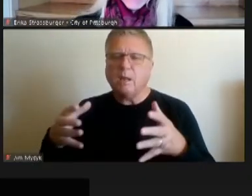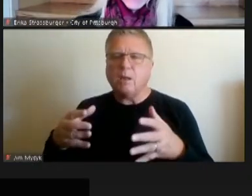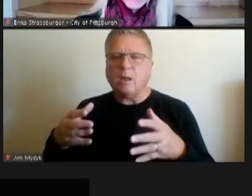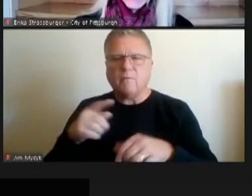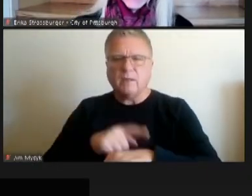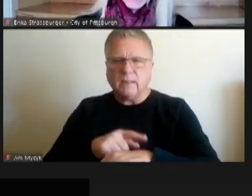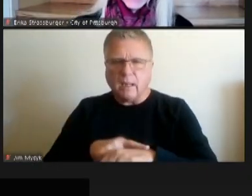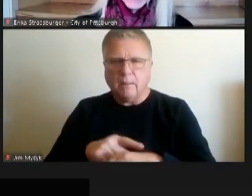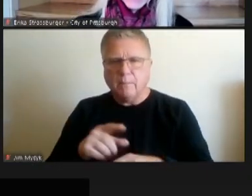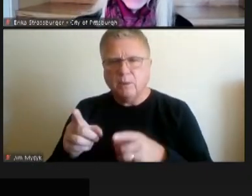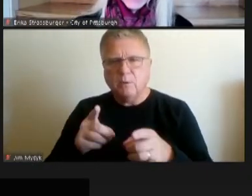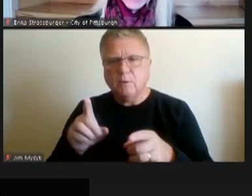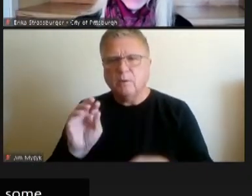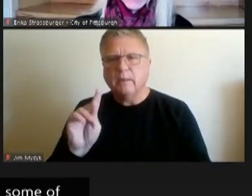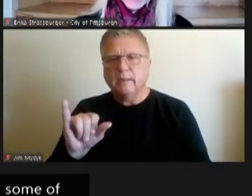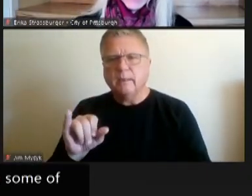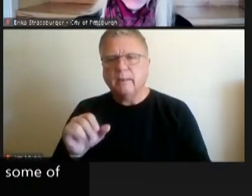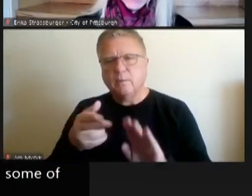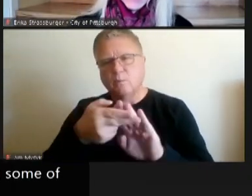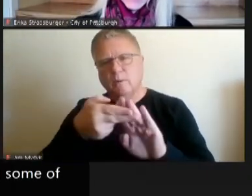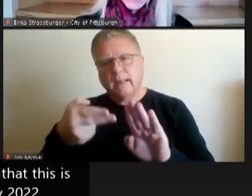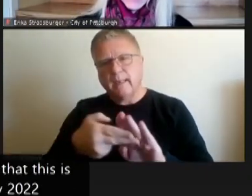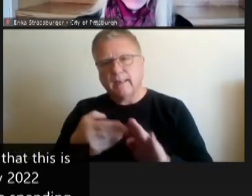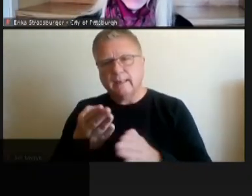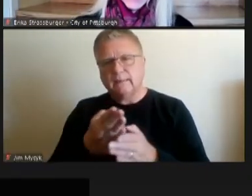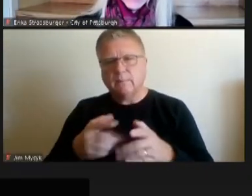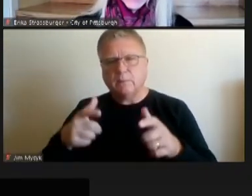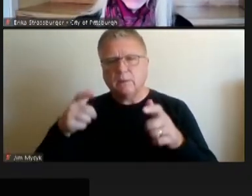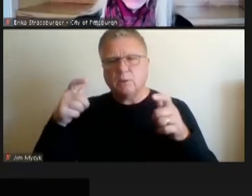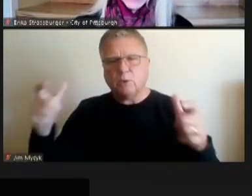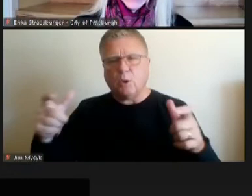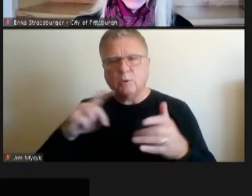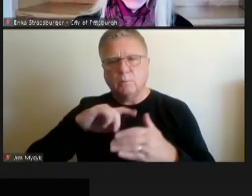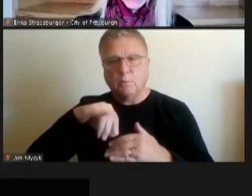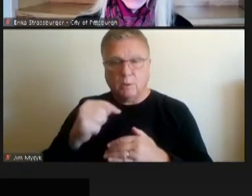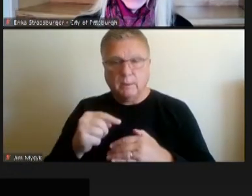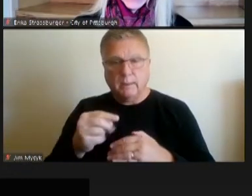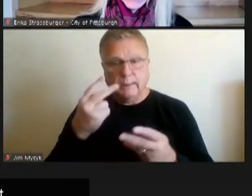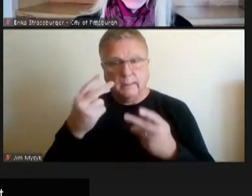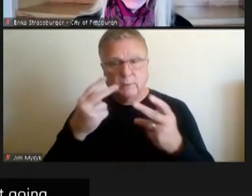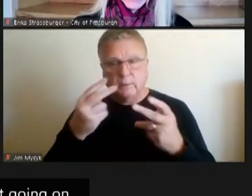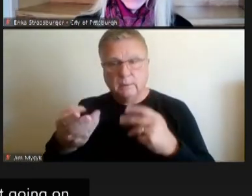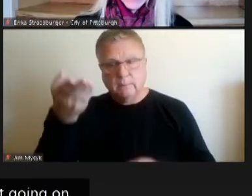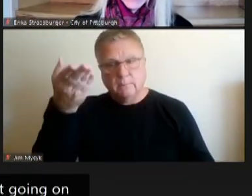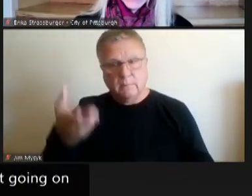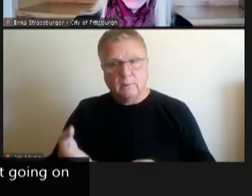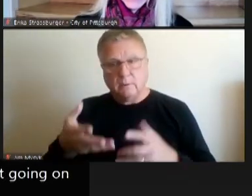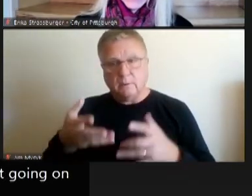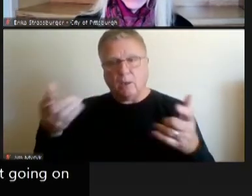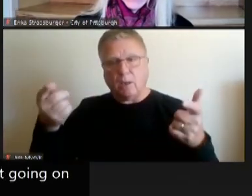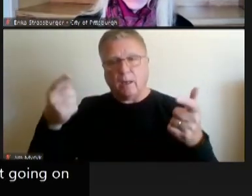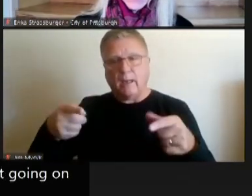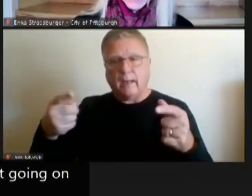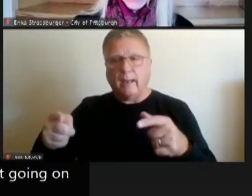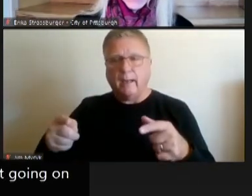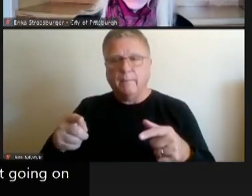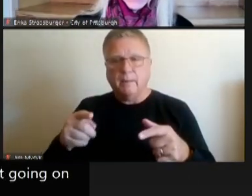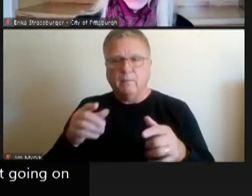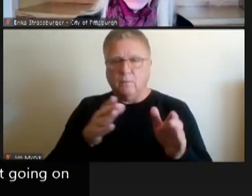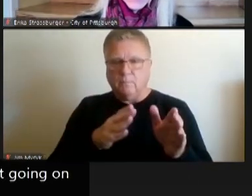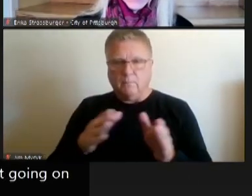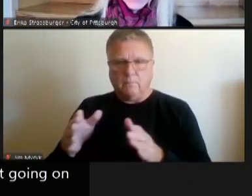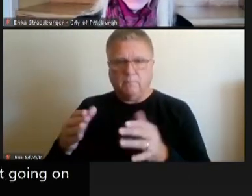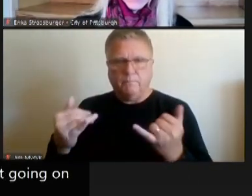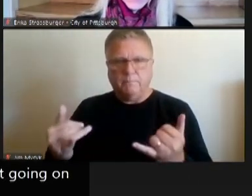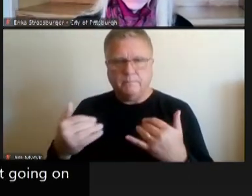again, will be highlighting some of the larger of these projects. But as you can see here, there's a lot going on in the plant. Right now, we have